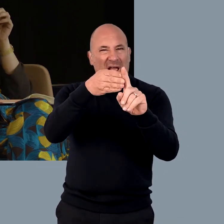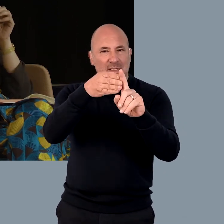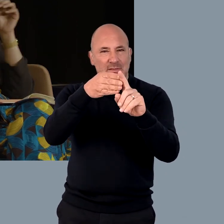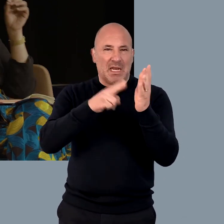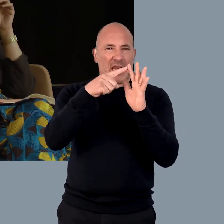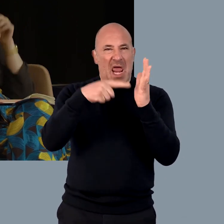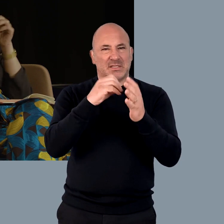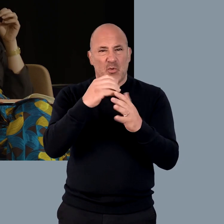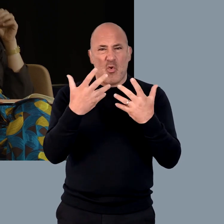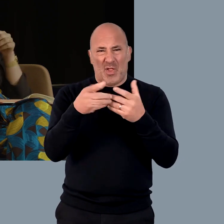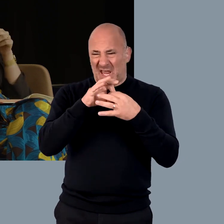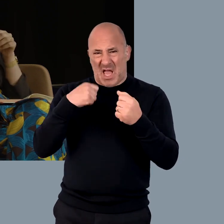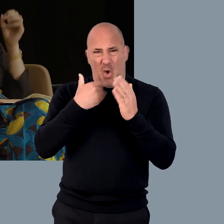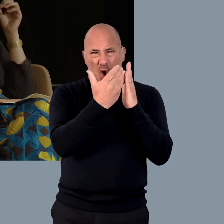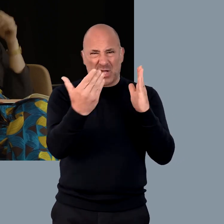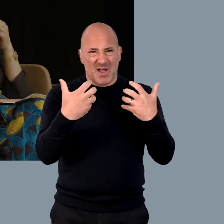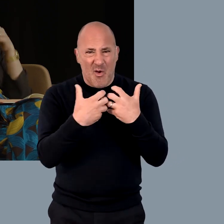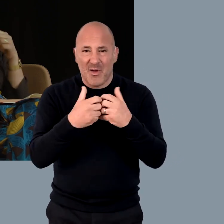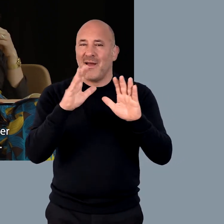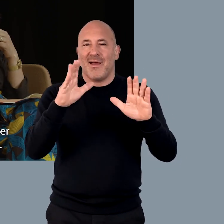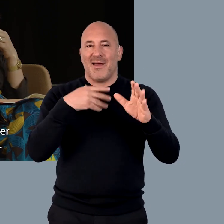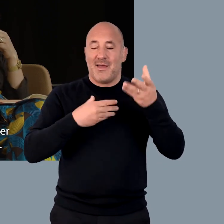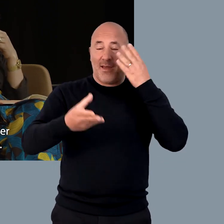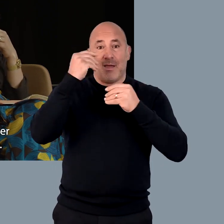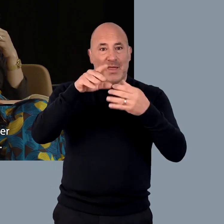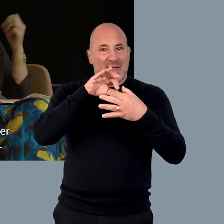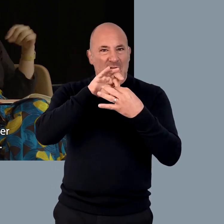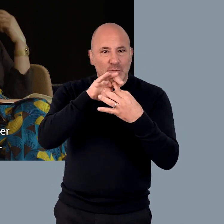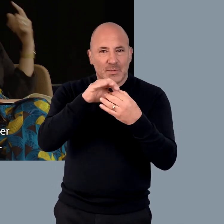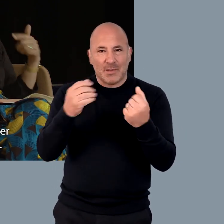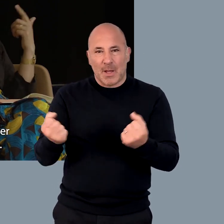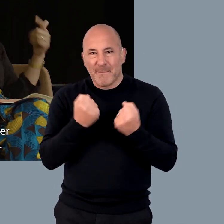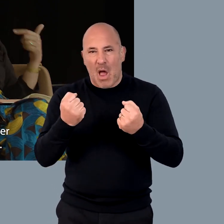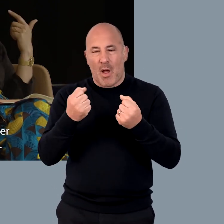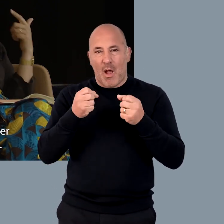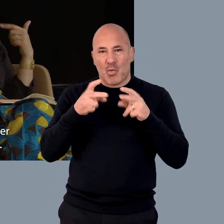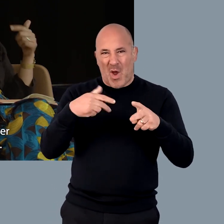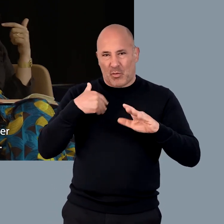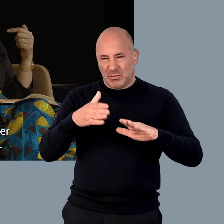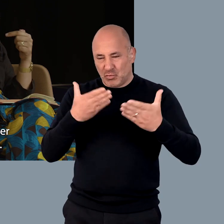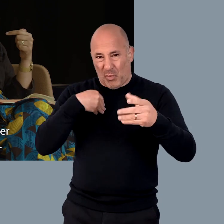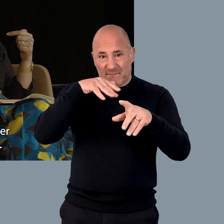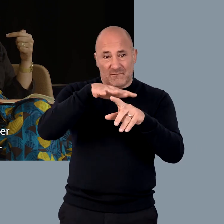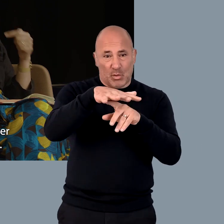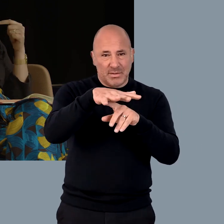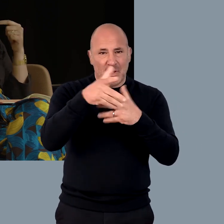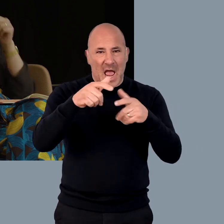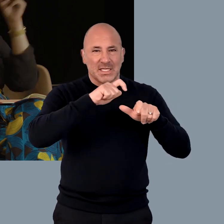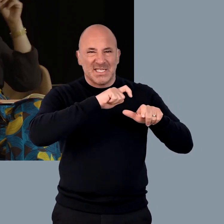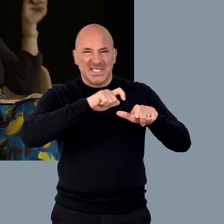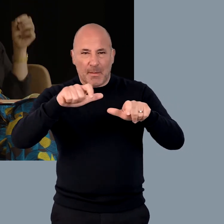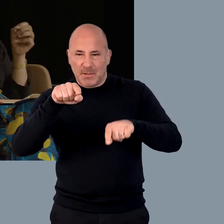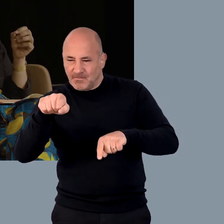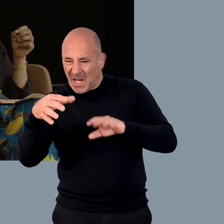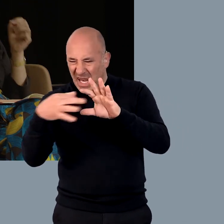it's actually, how does this connect to our collections, what we do in terms of learning engagement, the power and platform and influence that we have,